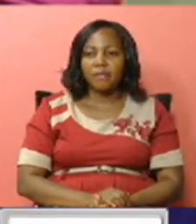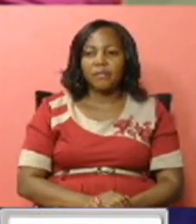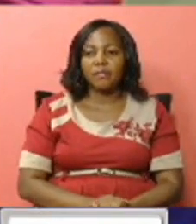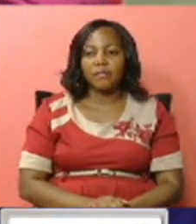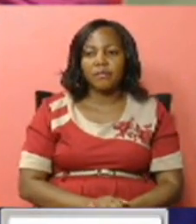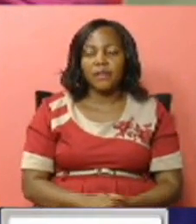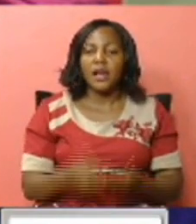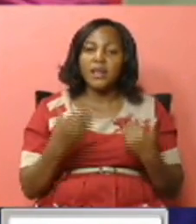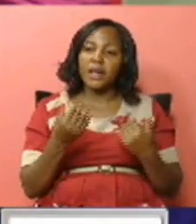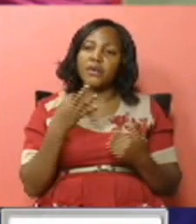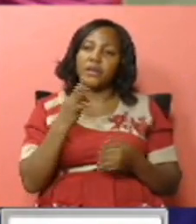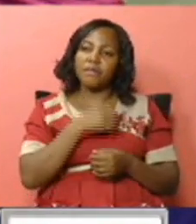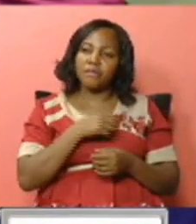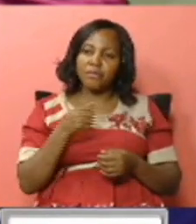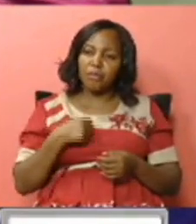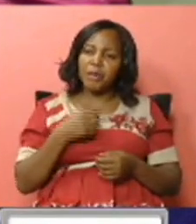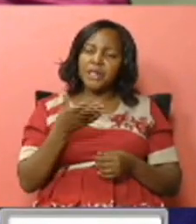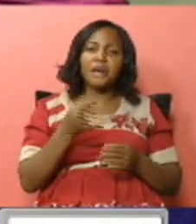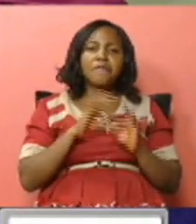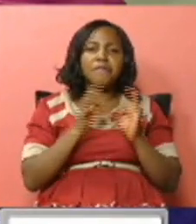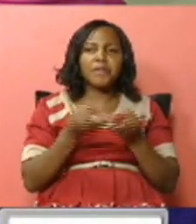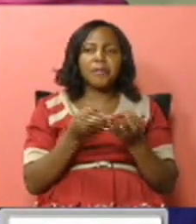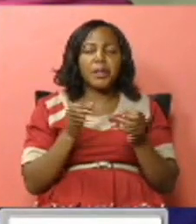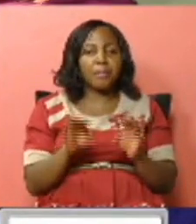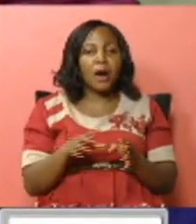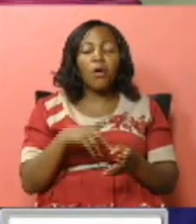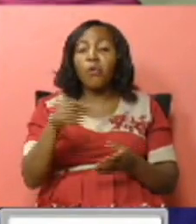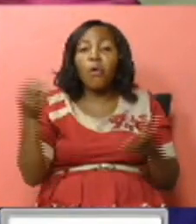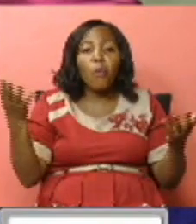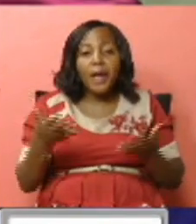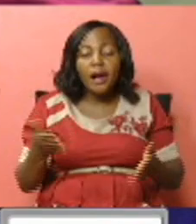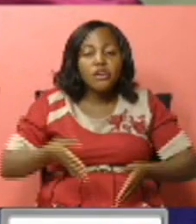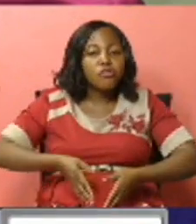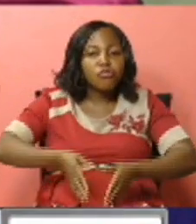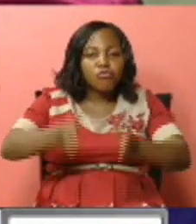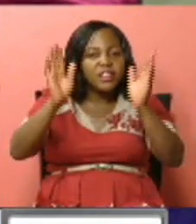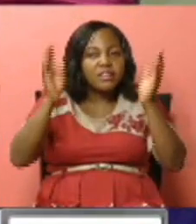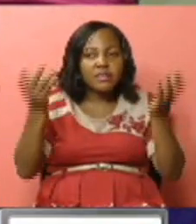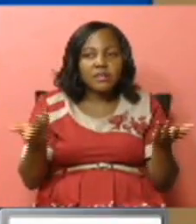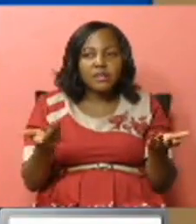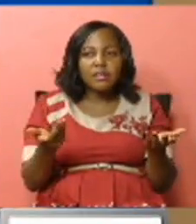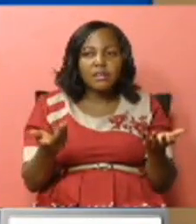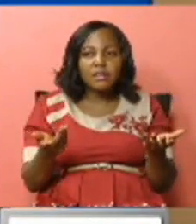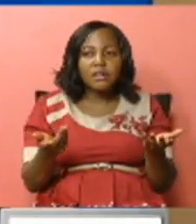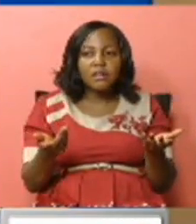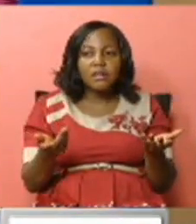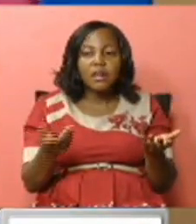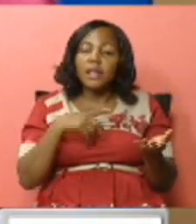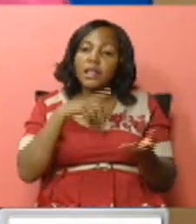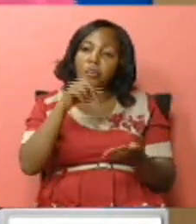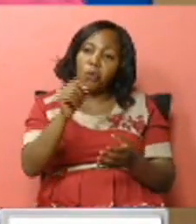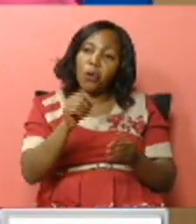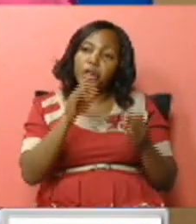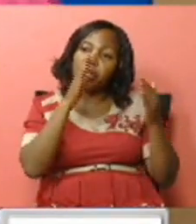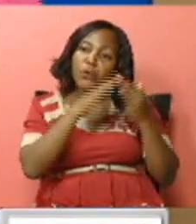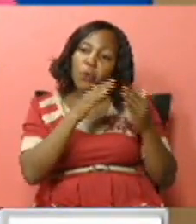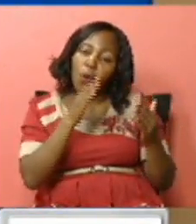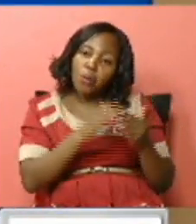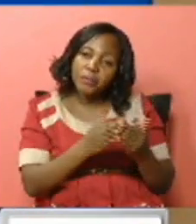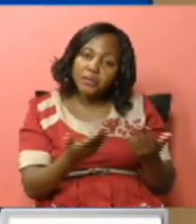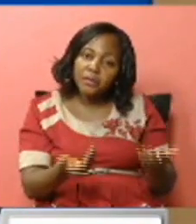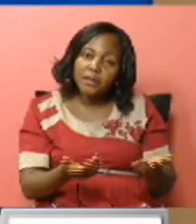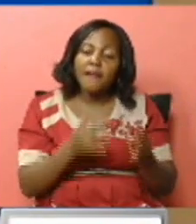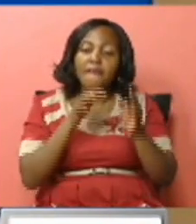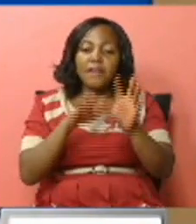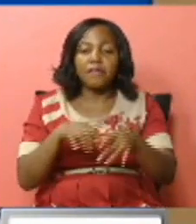that sometimes don't have family. Where do they go to? The streets. The streets. They go and work the land of the rich and farm and